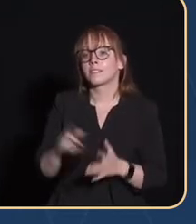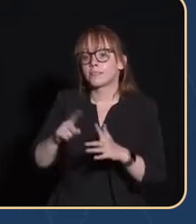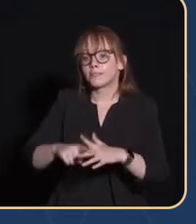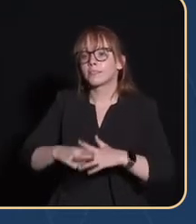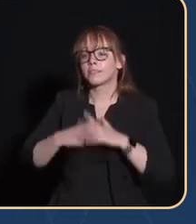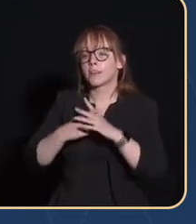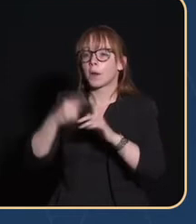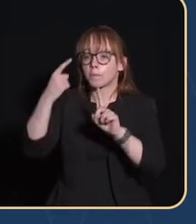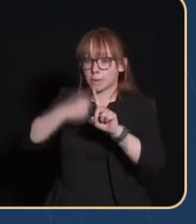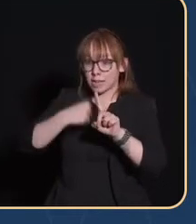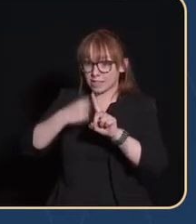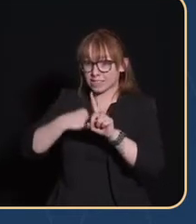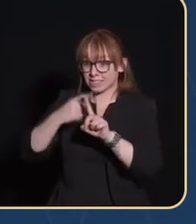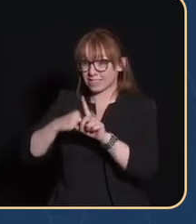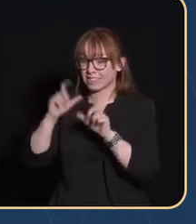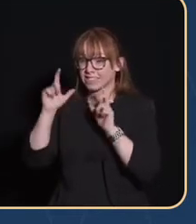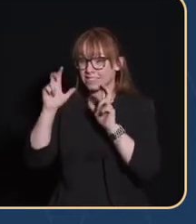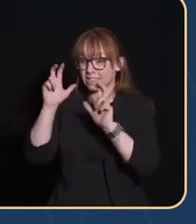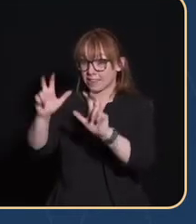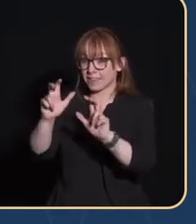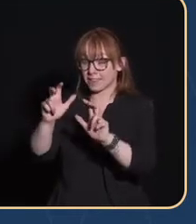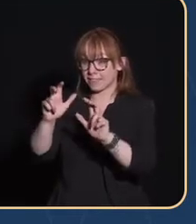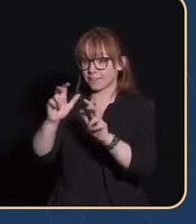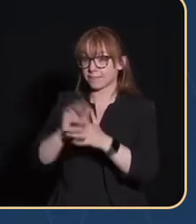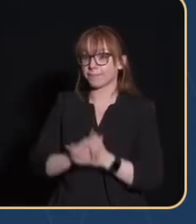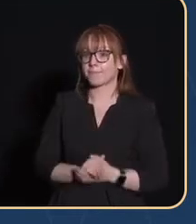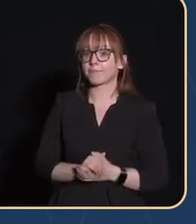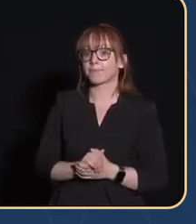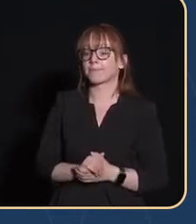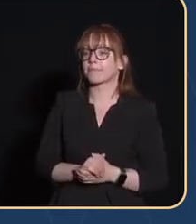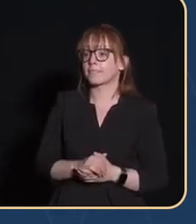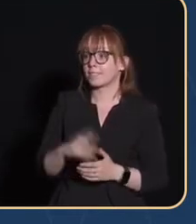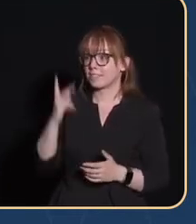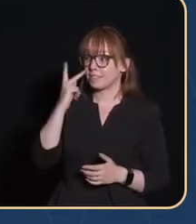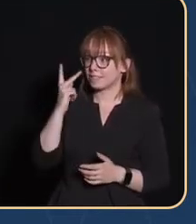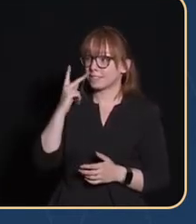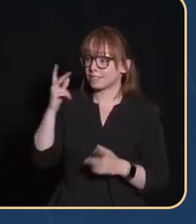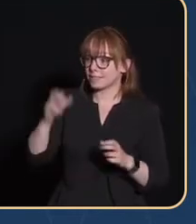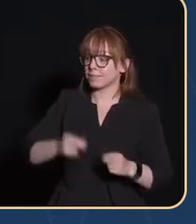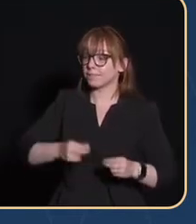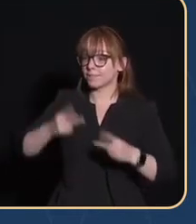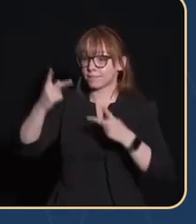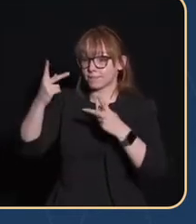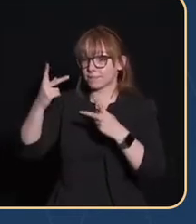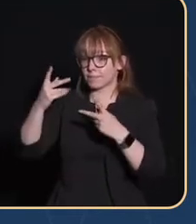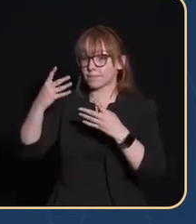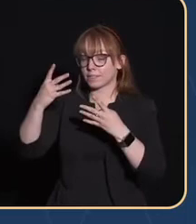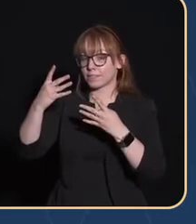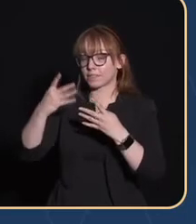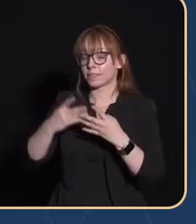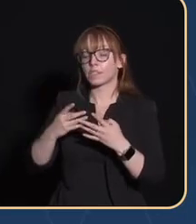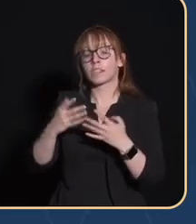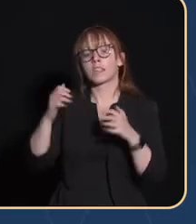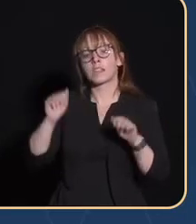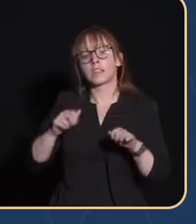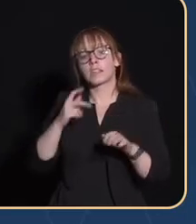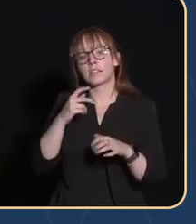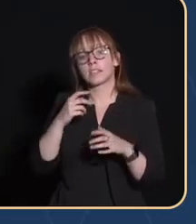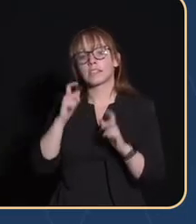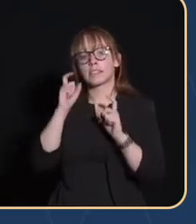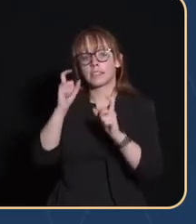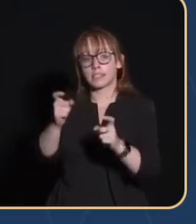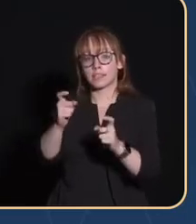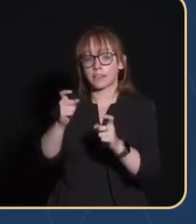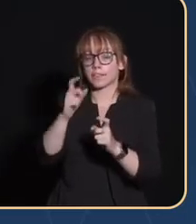started a monthly giving campaign. So on the giving platform, you'll see 2 boxes that you can pledge $10 or $5, which